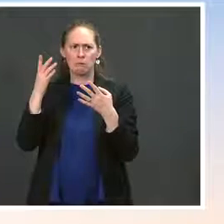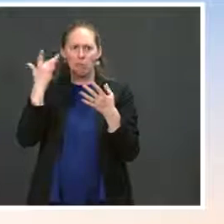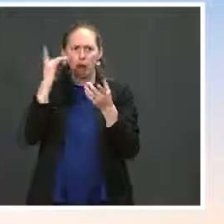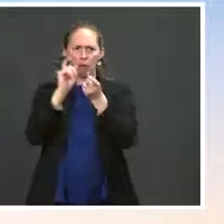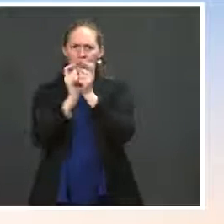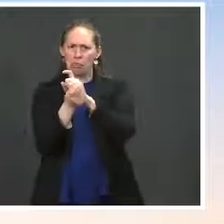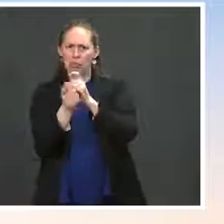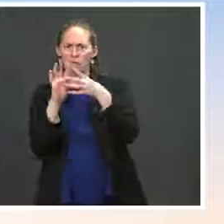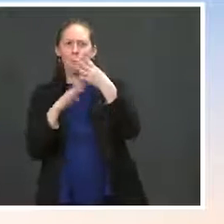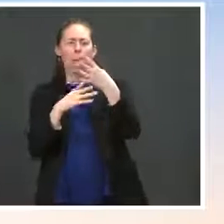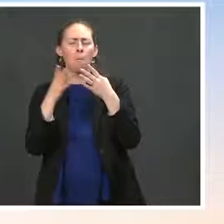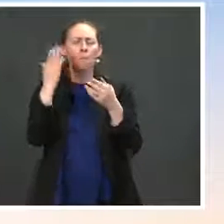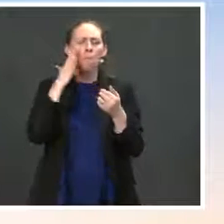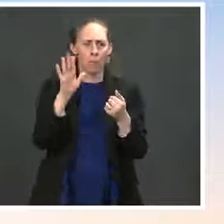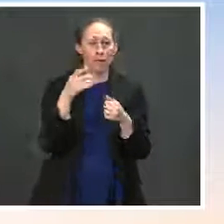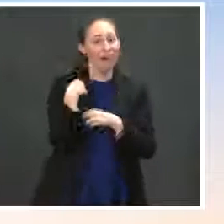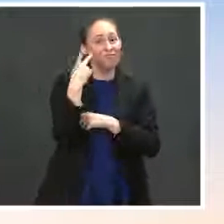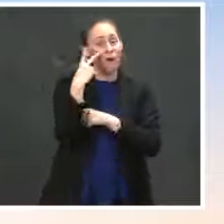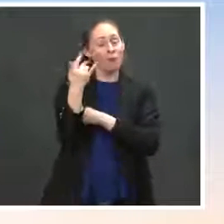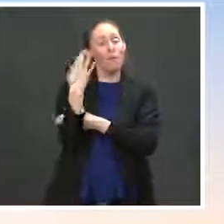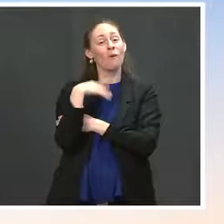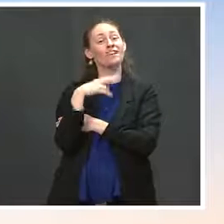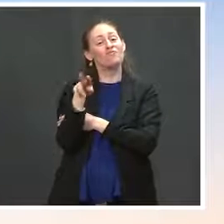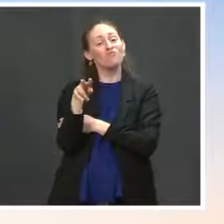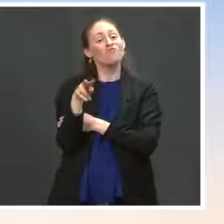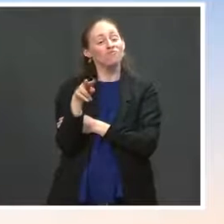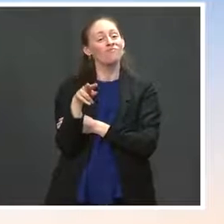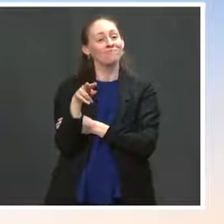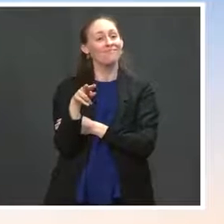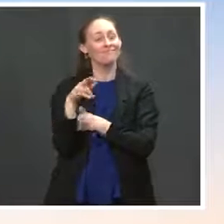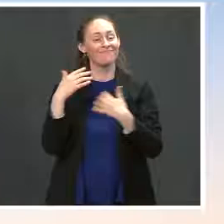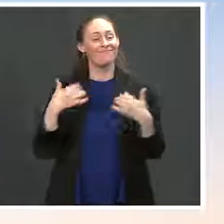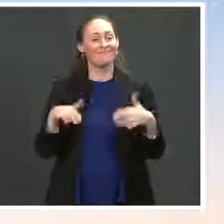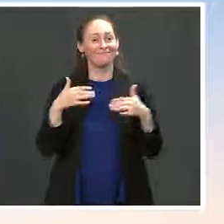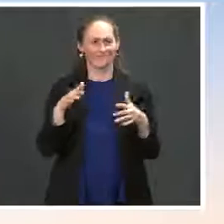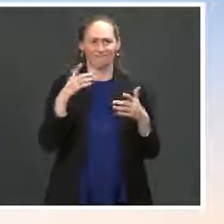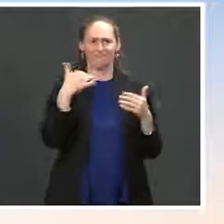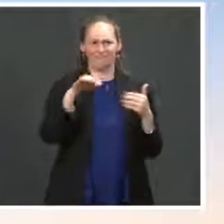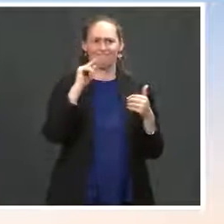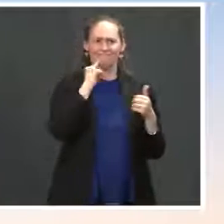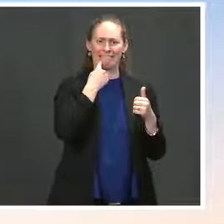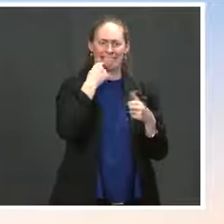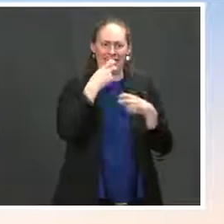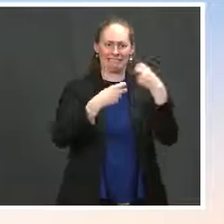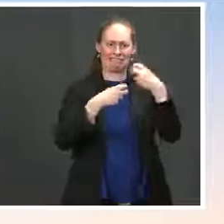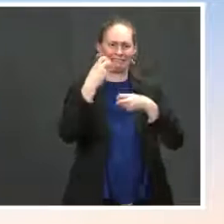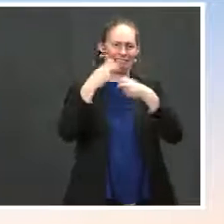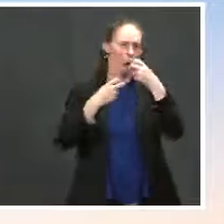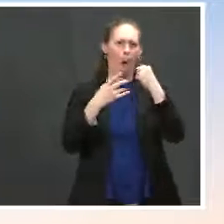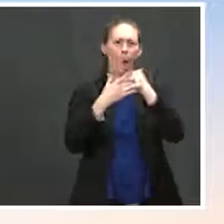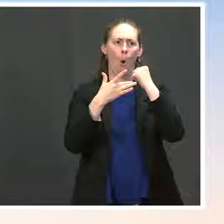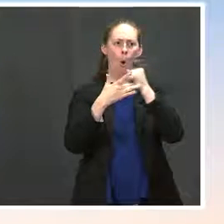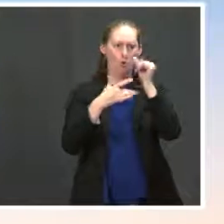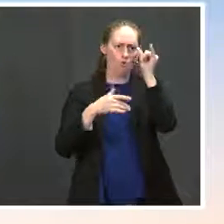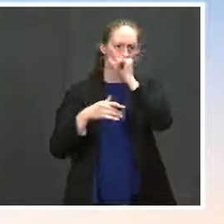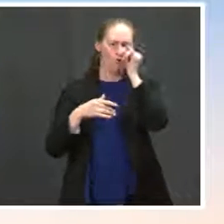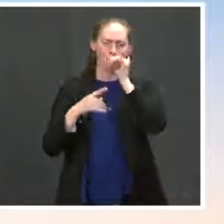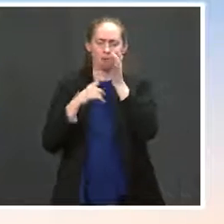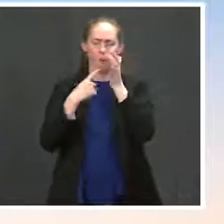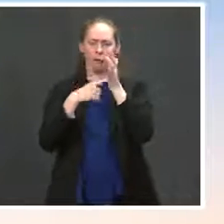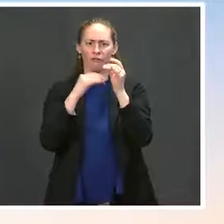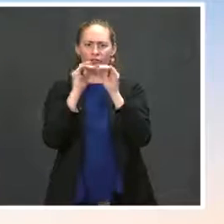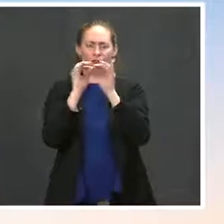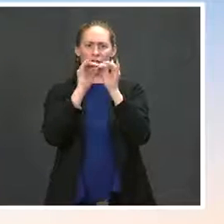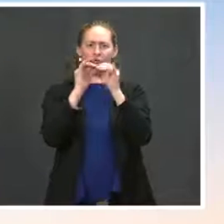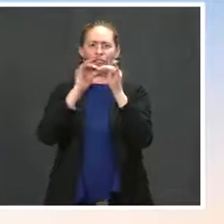schedule. As you saw this morning, there was an enormous Herculean technological effort underway here, and sometimes there are movements in